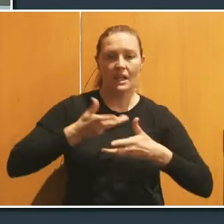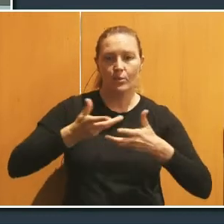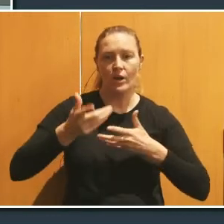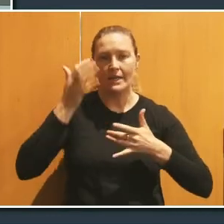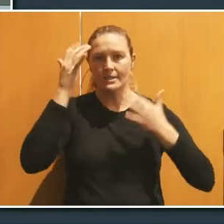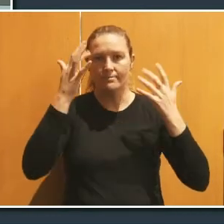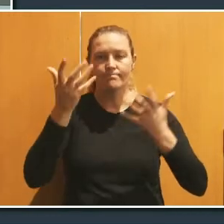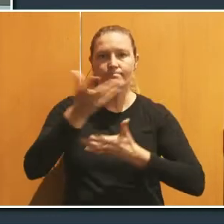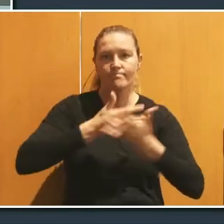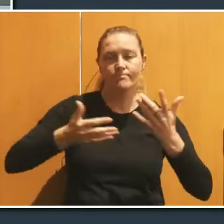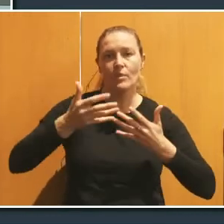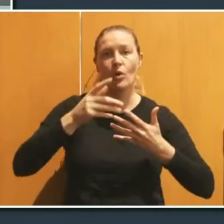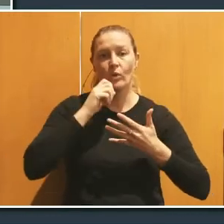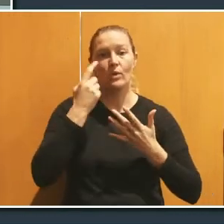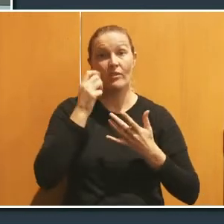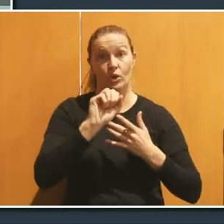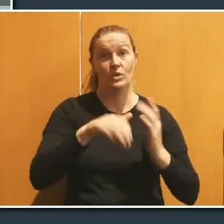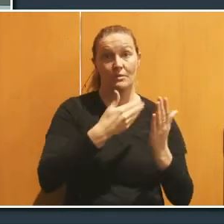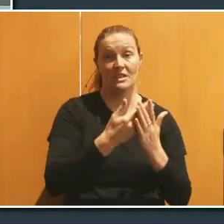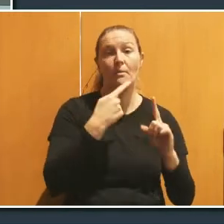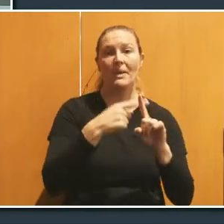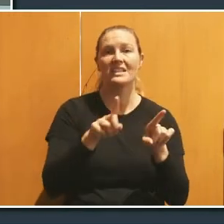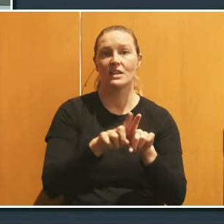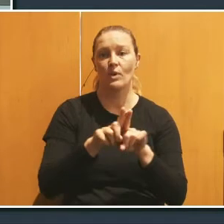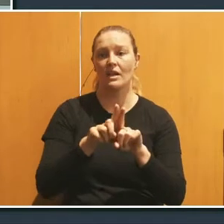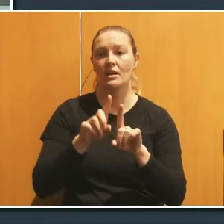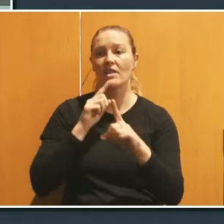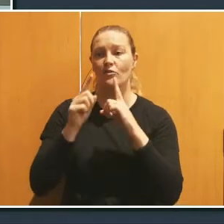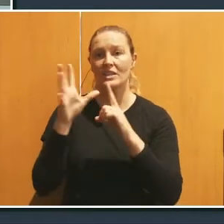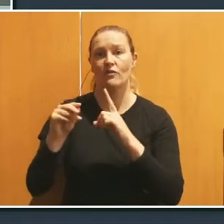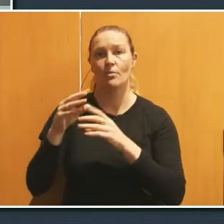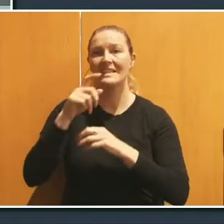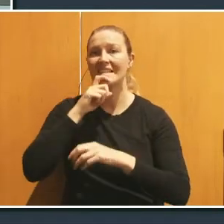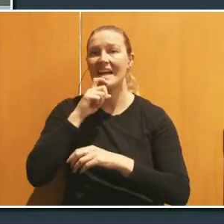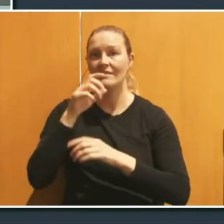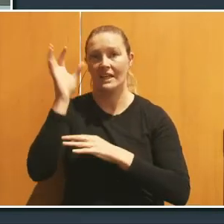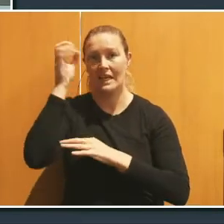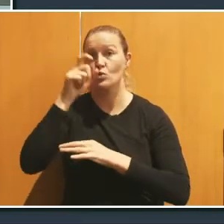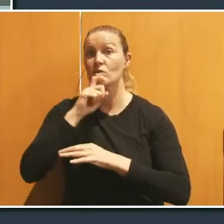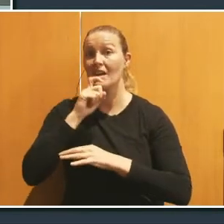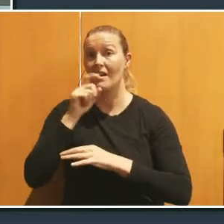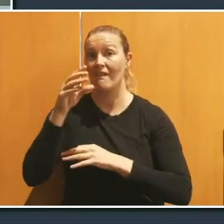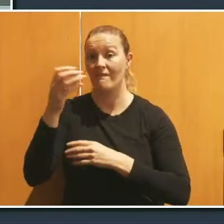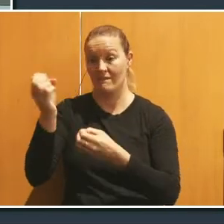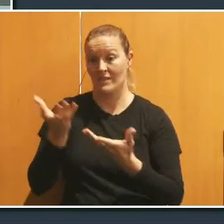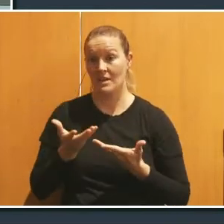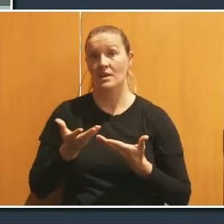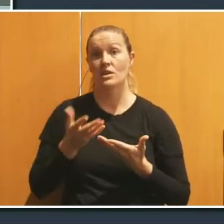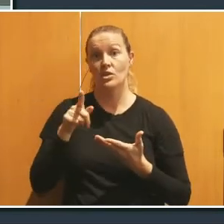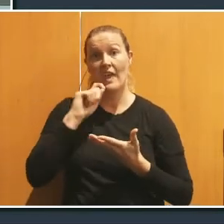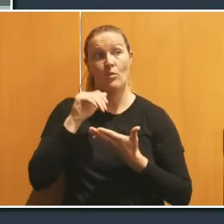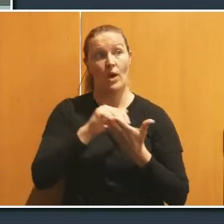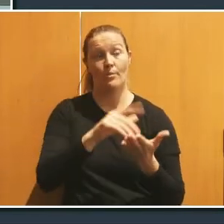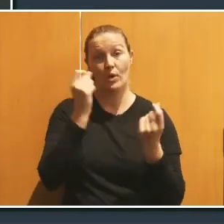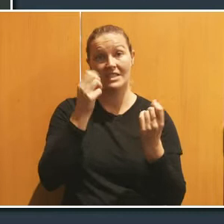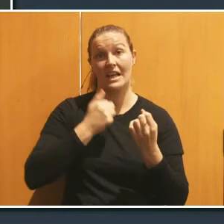looking at your submission. We'll also be looking at the information given us by the officers, so it might be helpful for you to understand where we may be coming from.